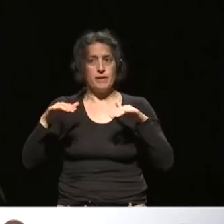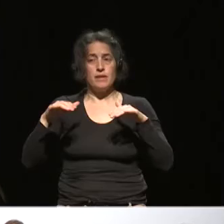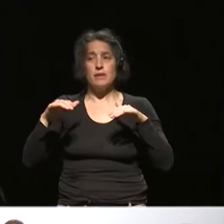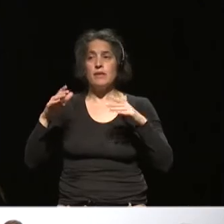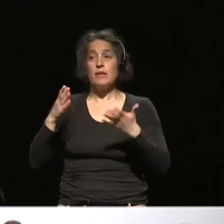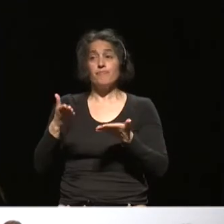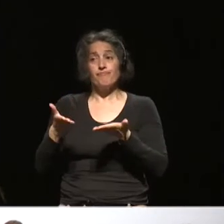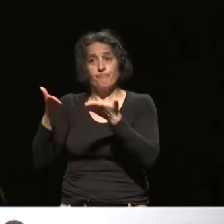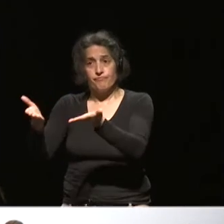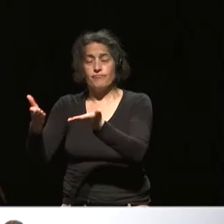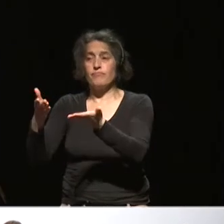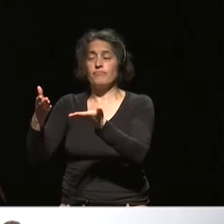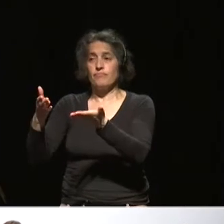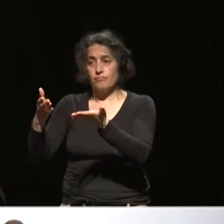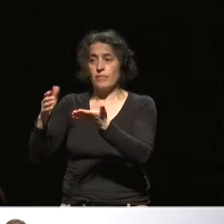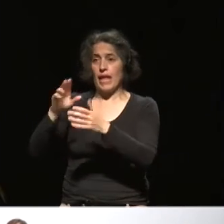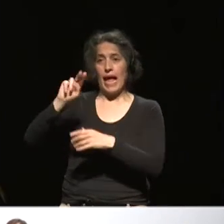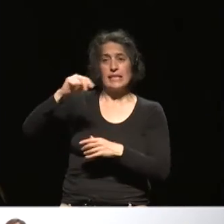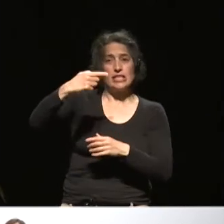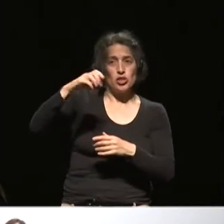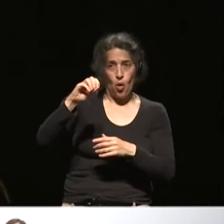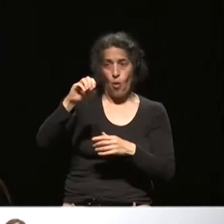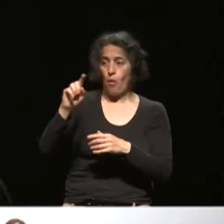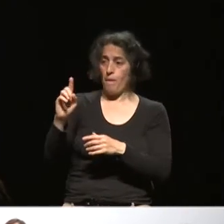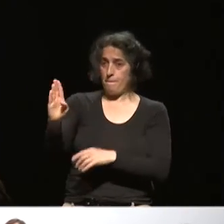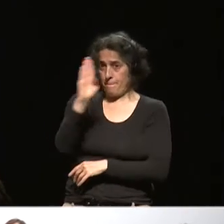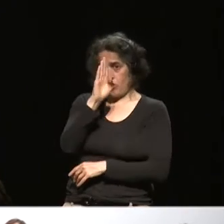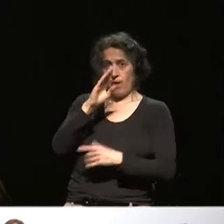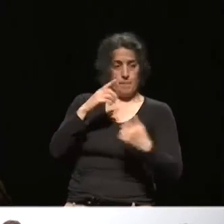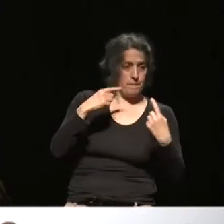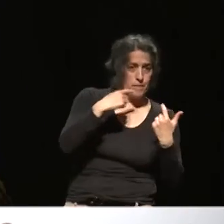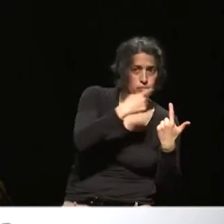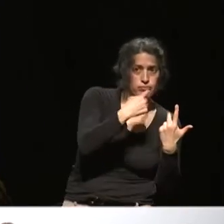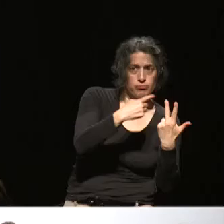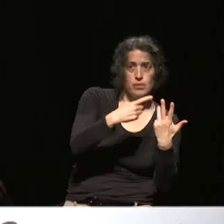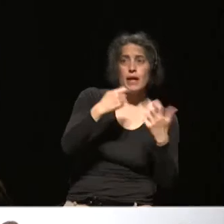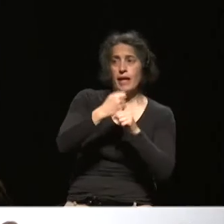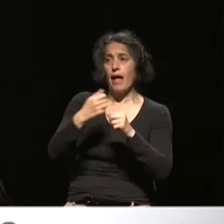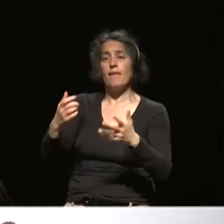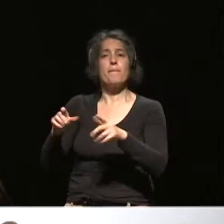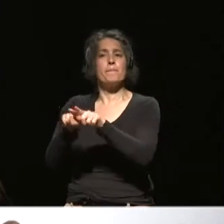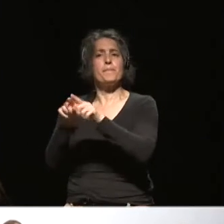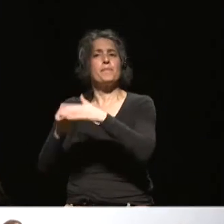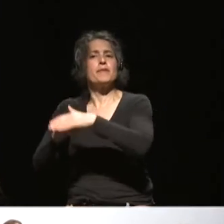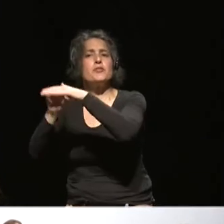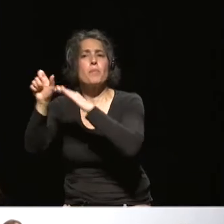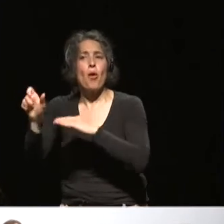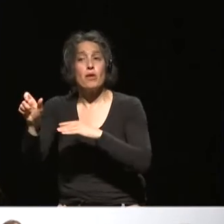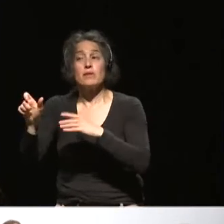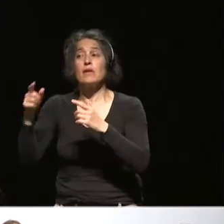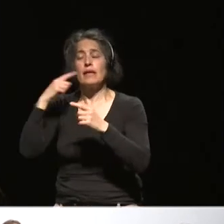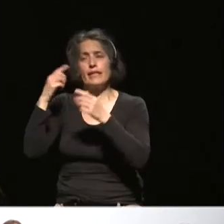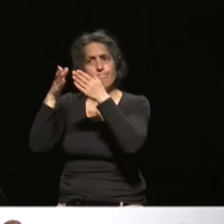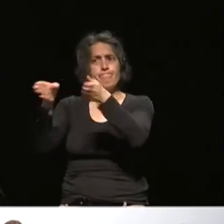and reliable access channels for, of course, whistleblowers. So I think that we have to keep those